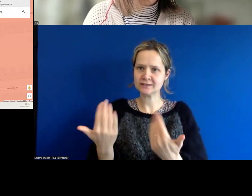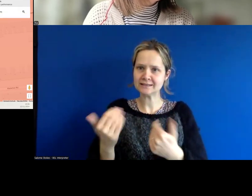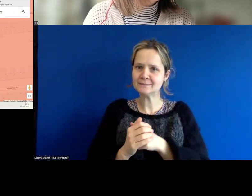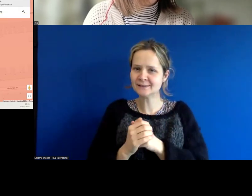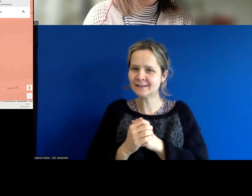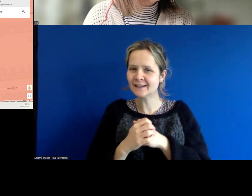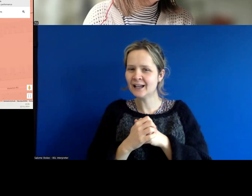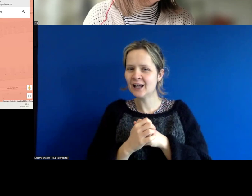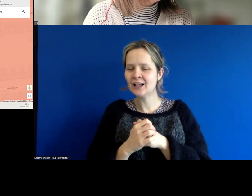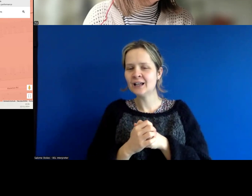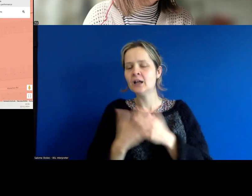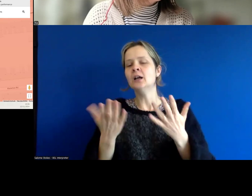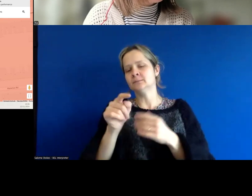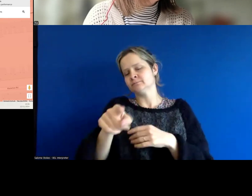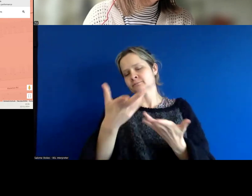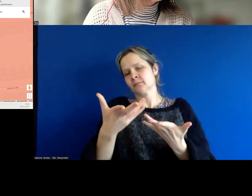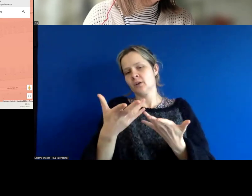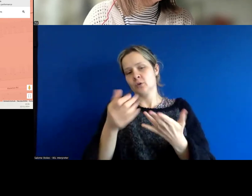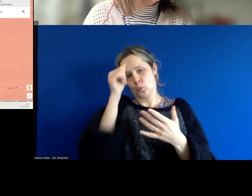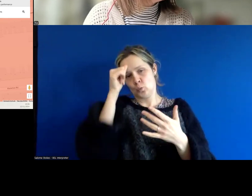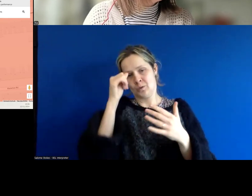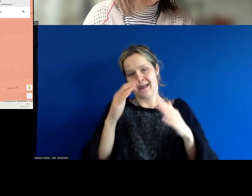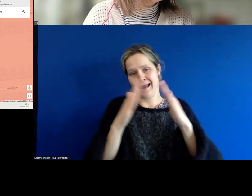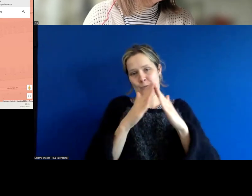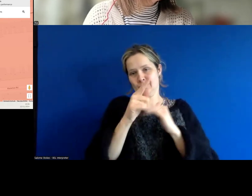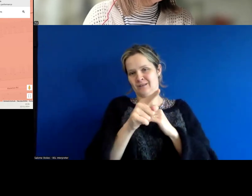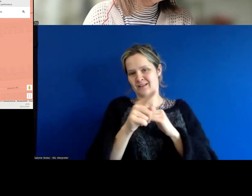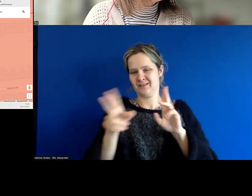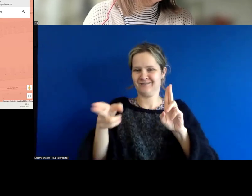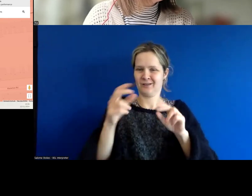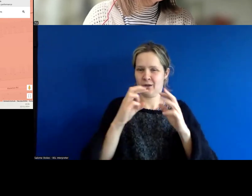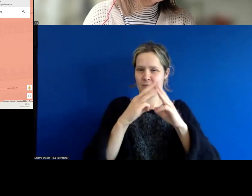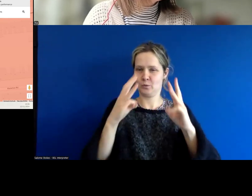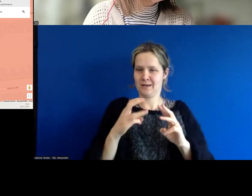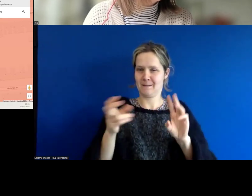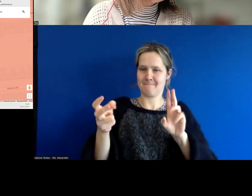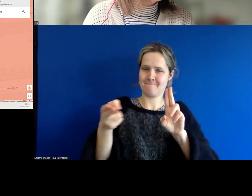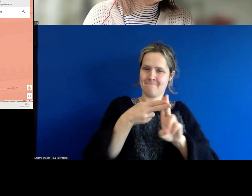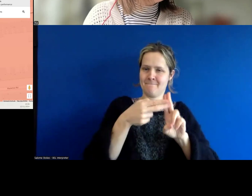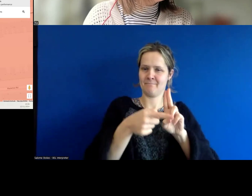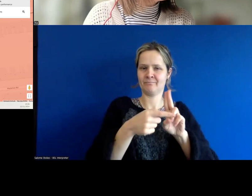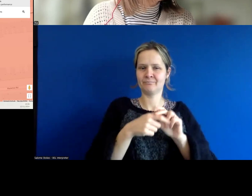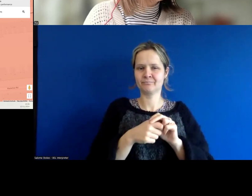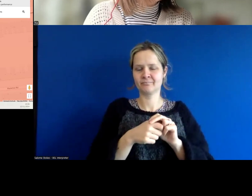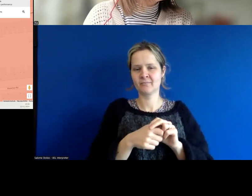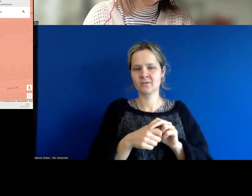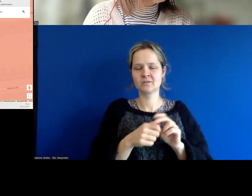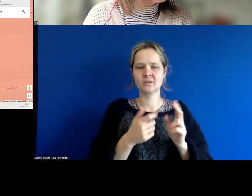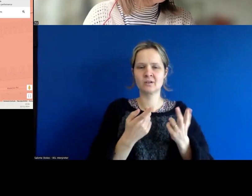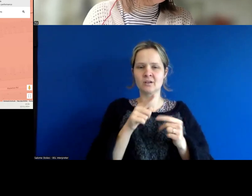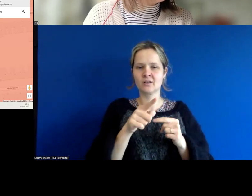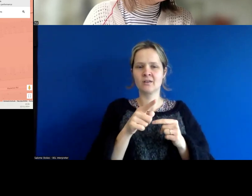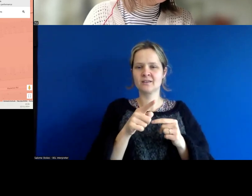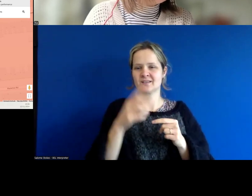It will show you what, so we know that little brown house is accredited museums. So when you click on one of those, it tells you where you're looking. So this is the Higgins